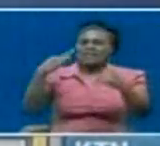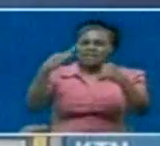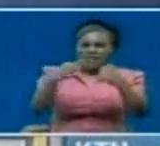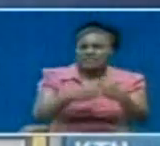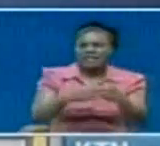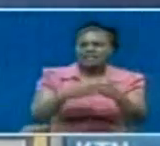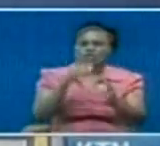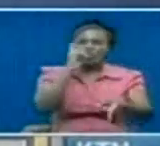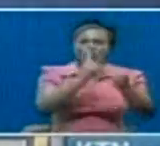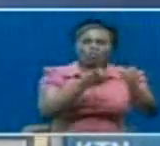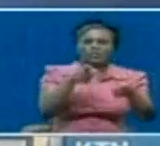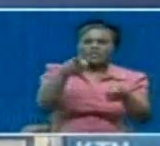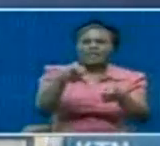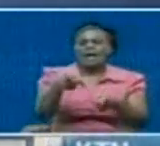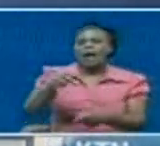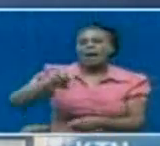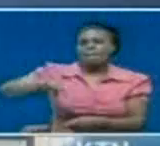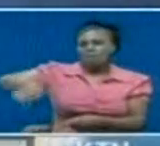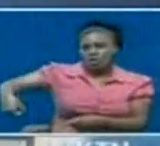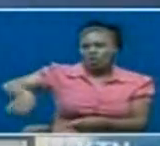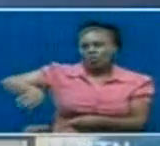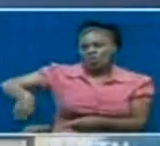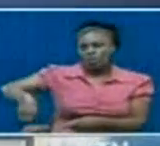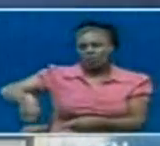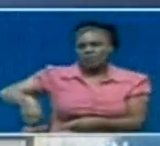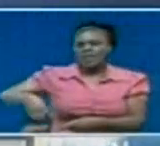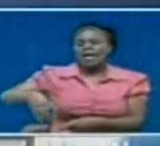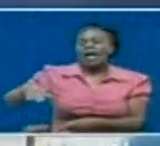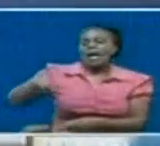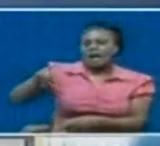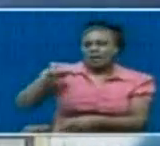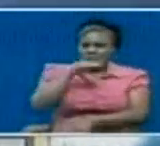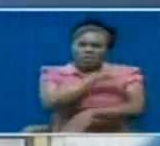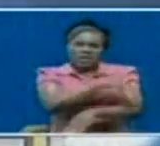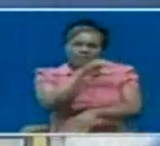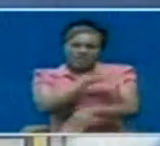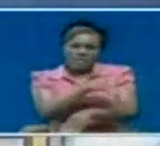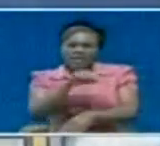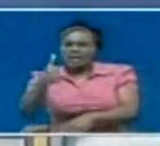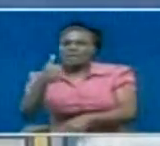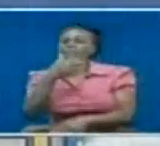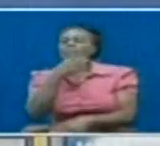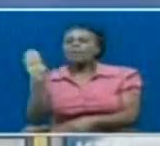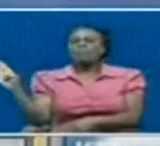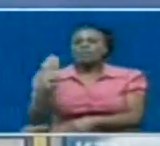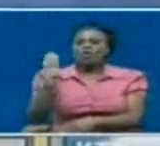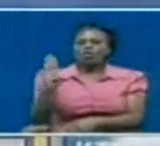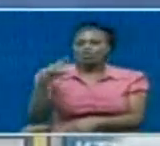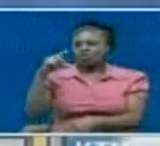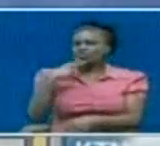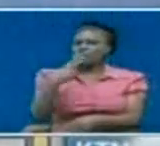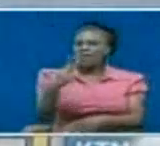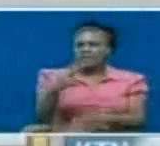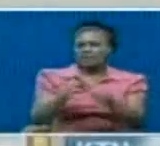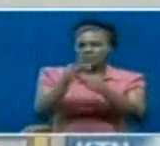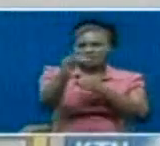the ongoing Africa Athletics Championships in Marrakech, Morocco. Early in the evening, Calvin Katanta won a bronze medal in the 200 meters